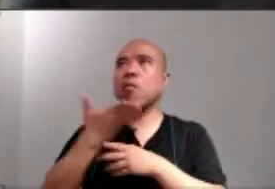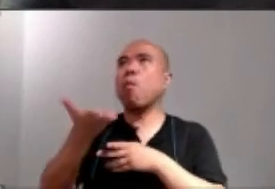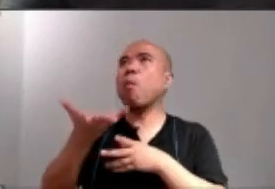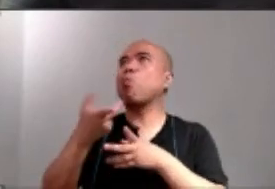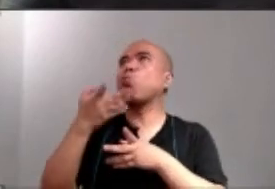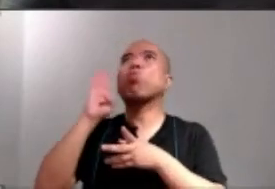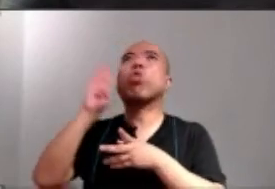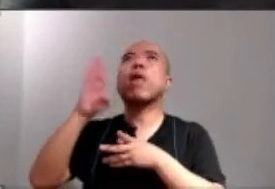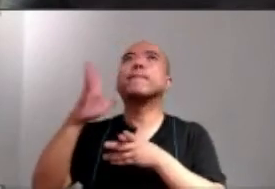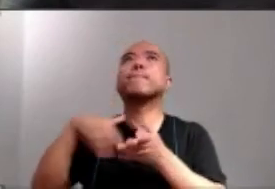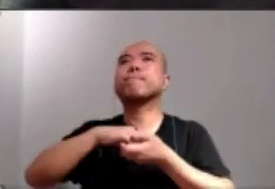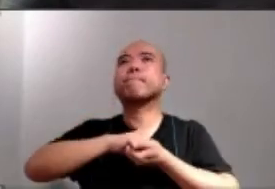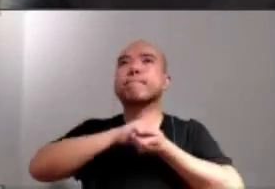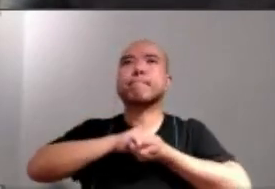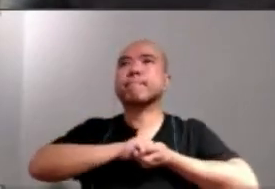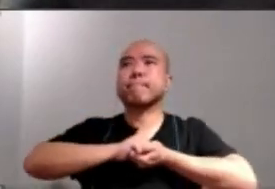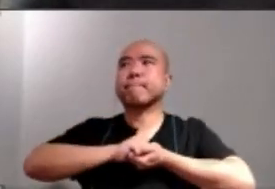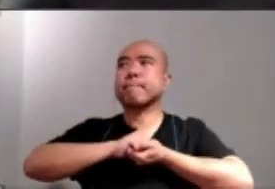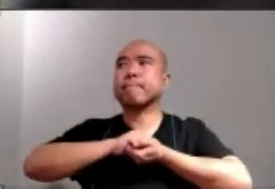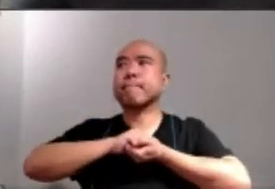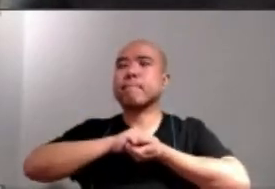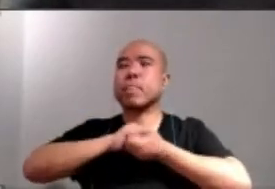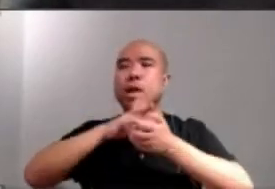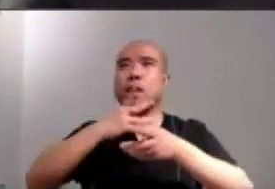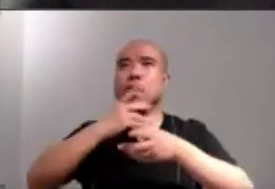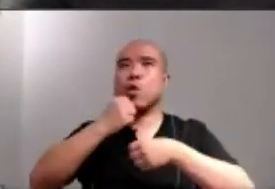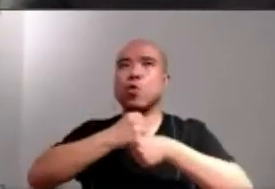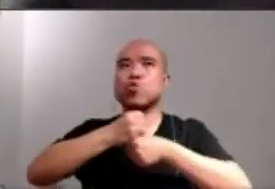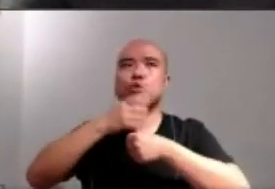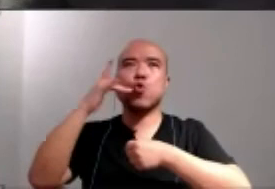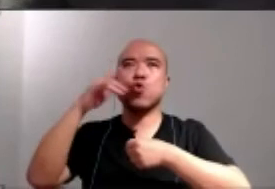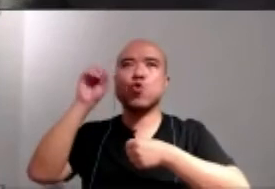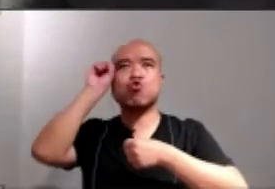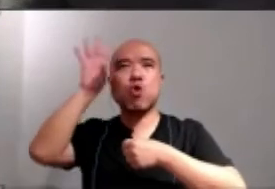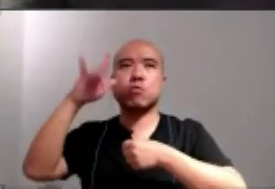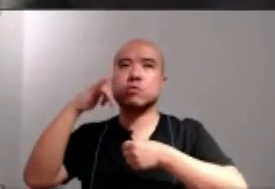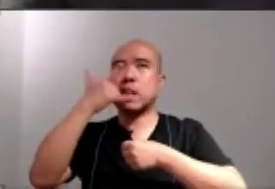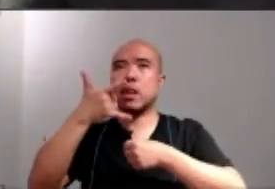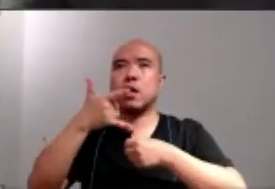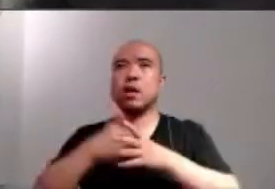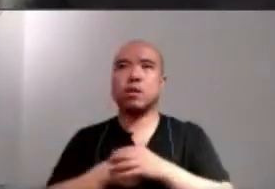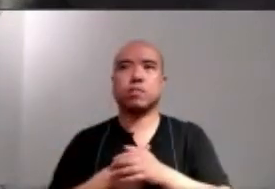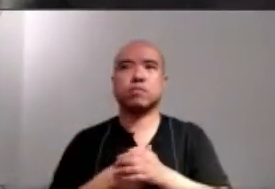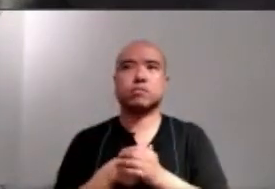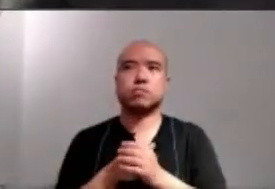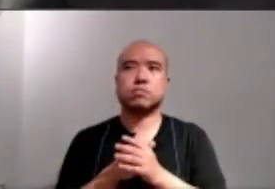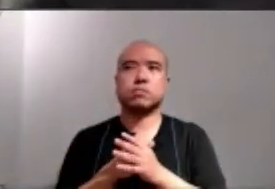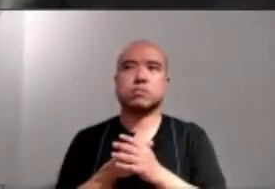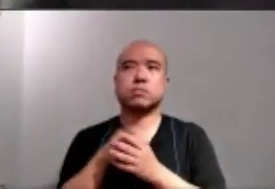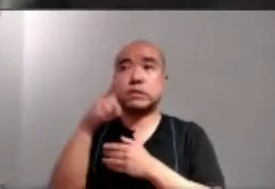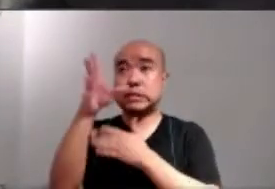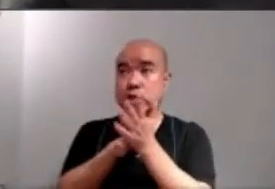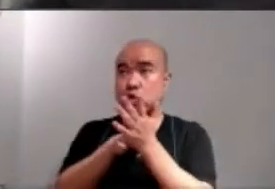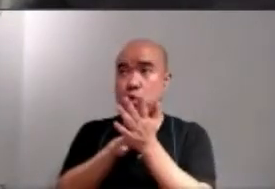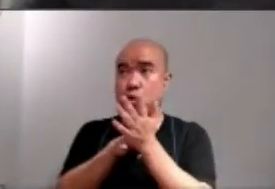some social innovation camping online virtually with the graduate or undergraduate school